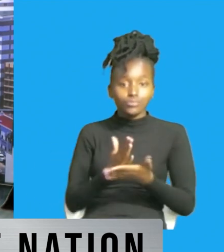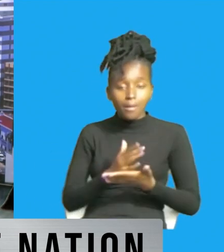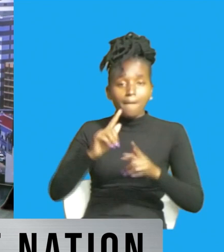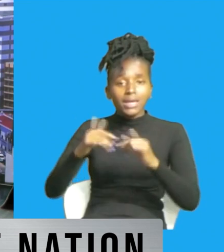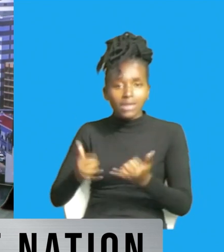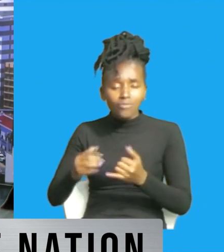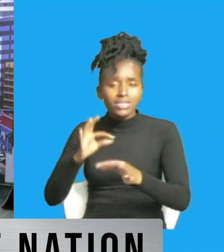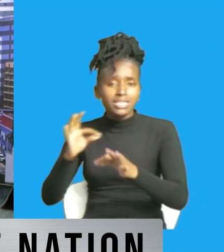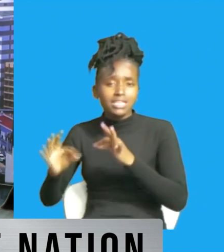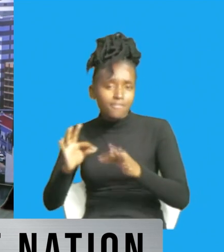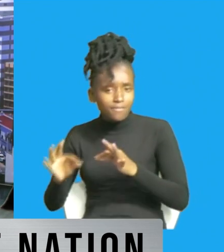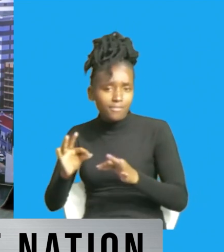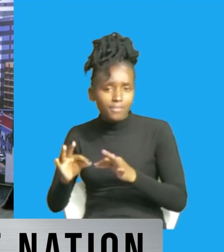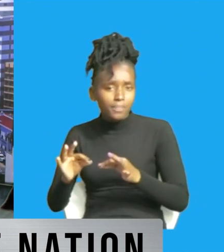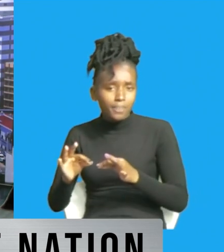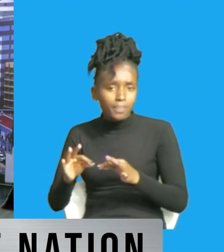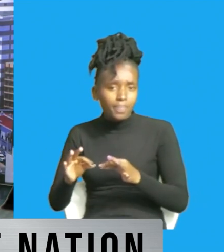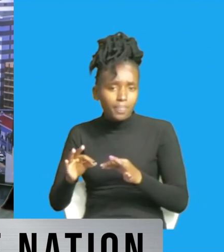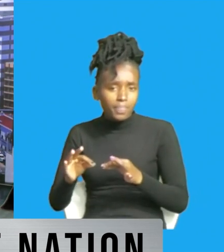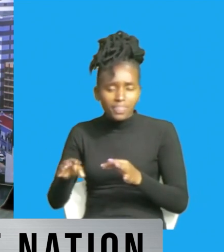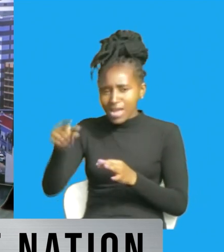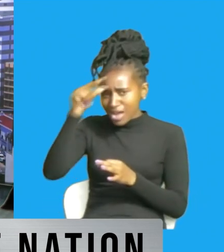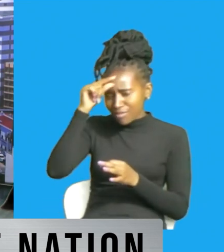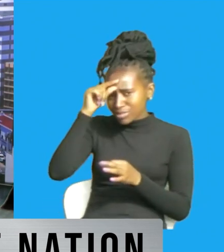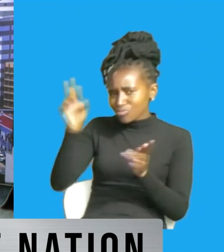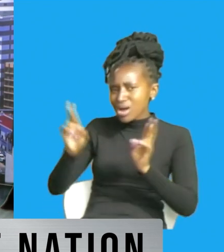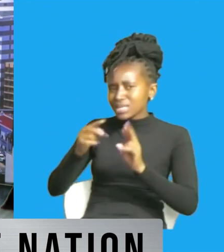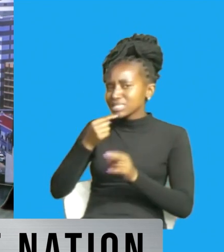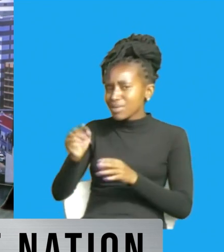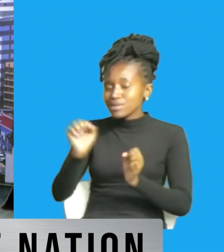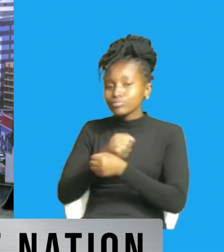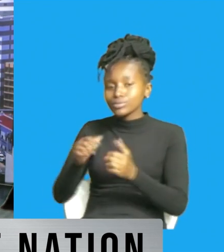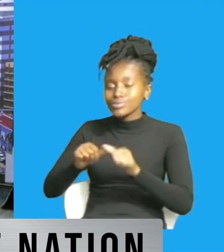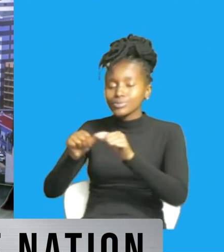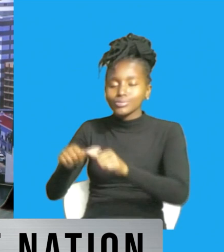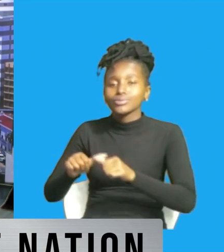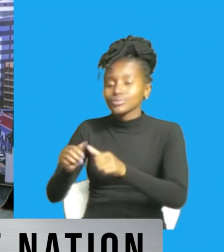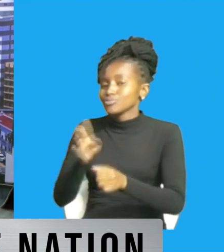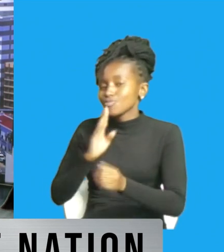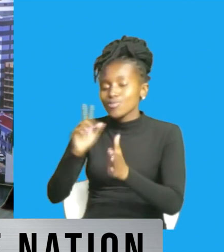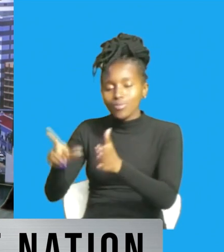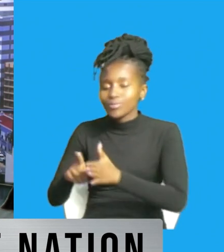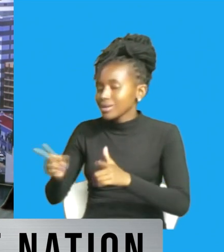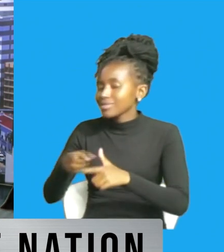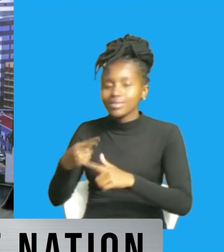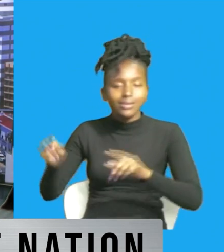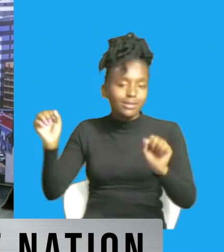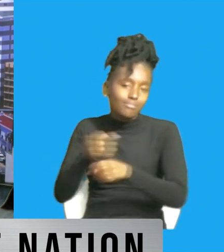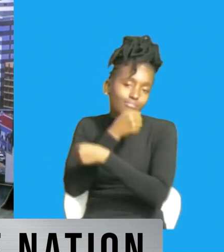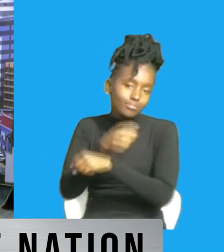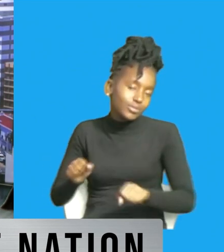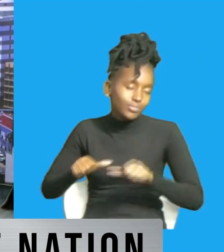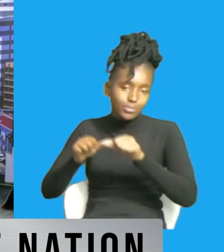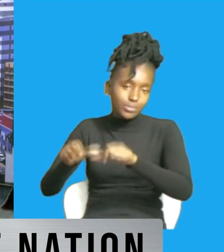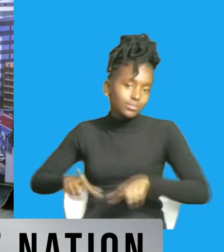ufanyi kuservice hiyo debt ati uchukui ingine na unataka. So it has to be a plan. There has to be a plan, an economic